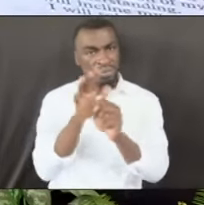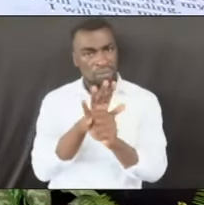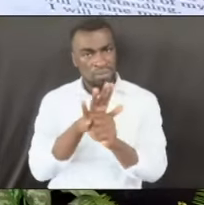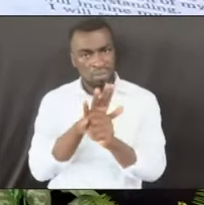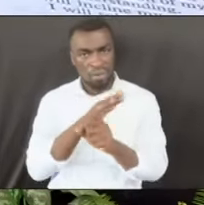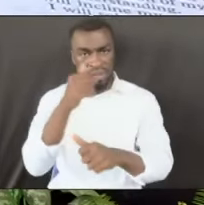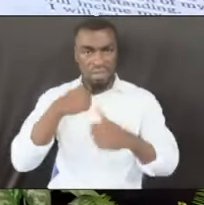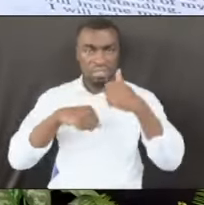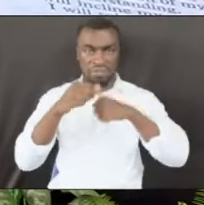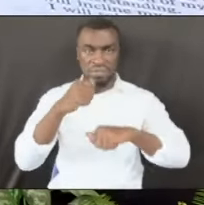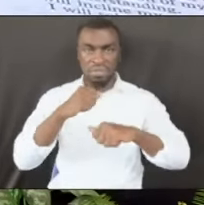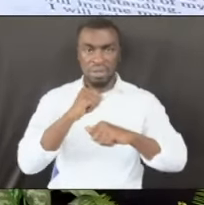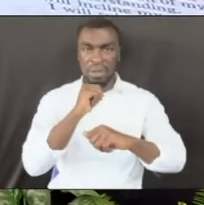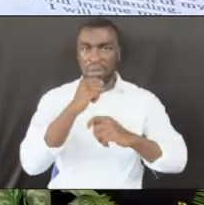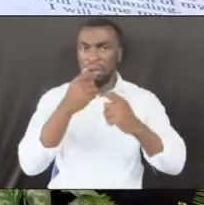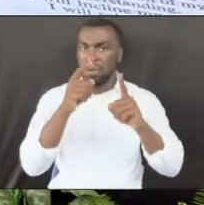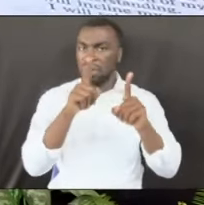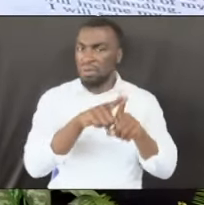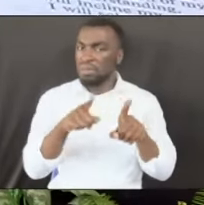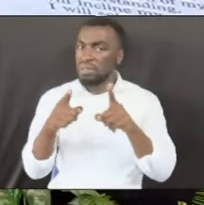same living in disobedience.